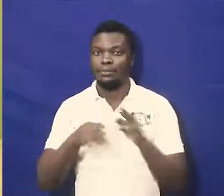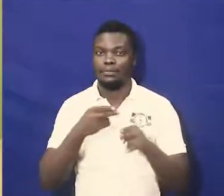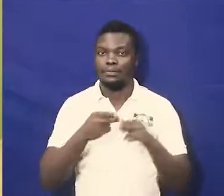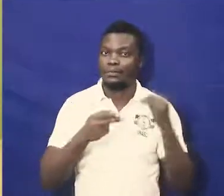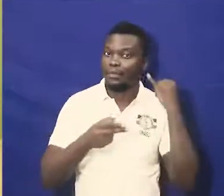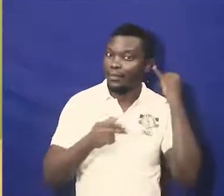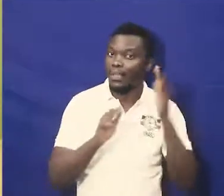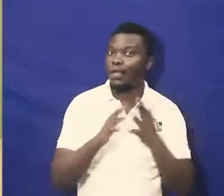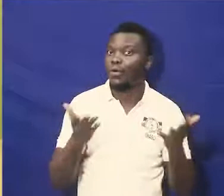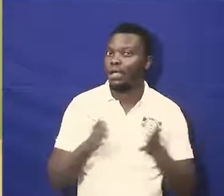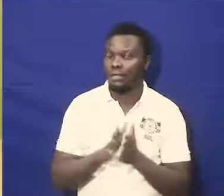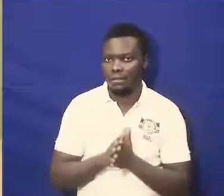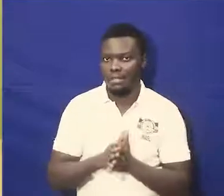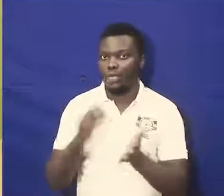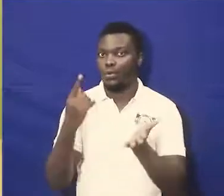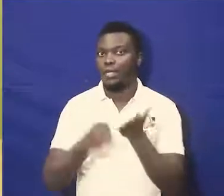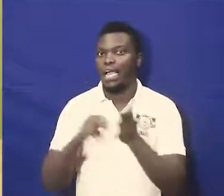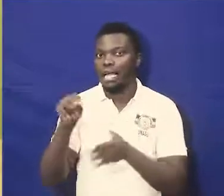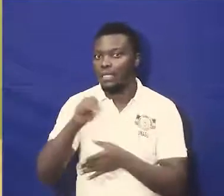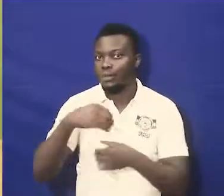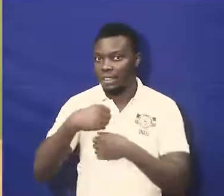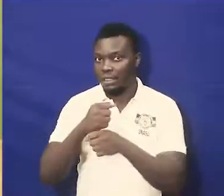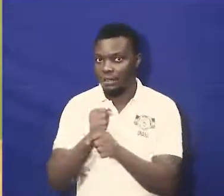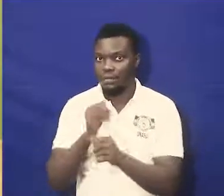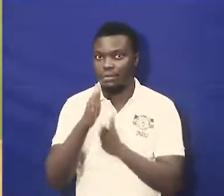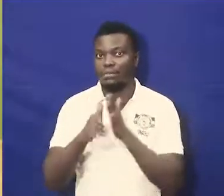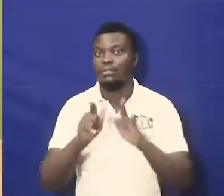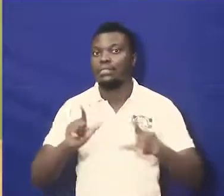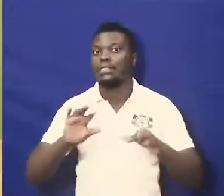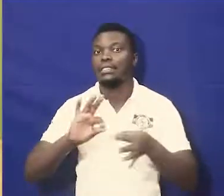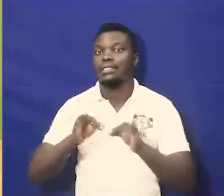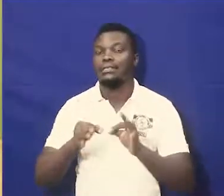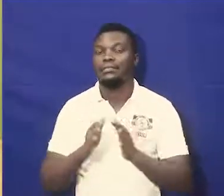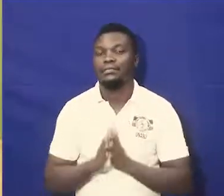Association of Sign Language Interpreters.